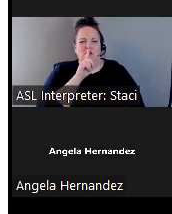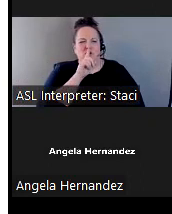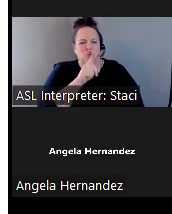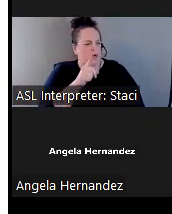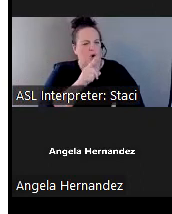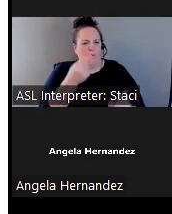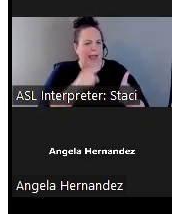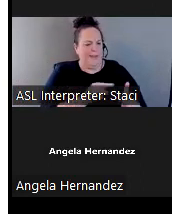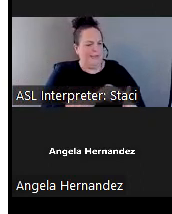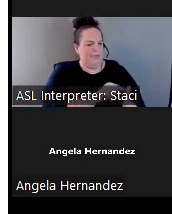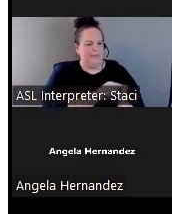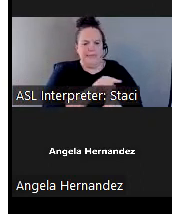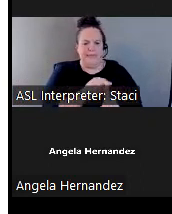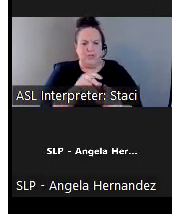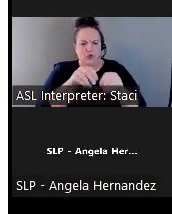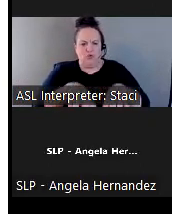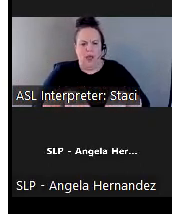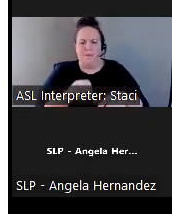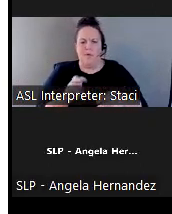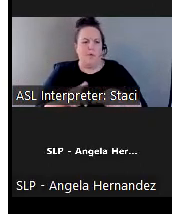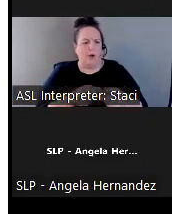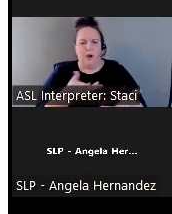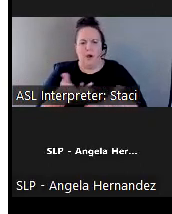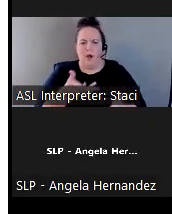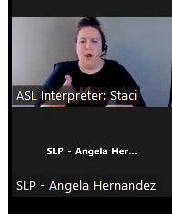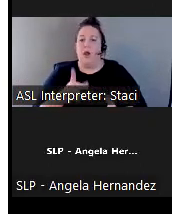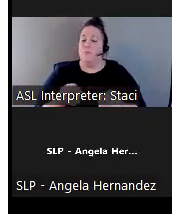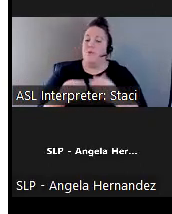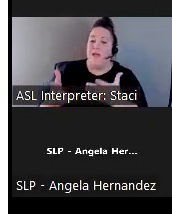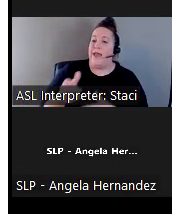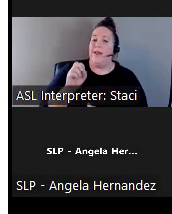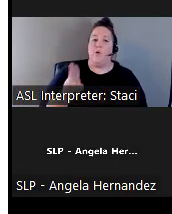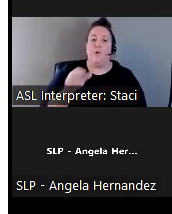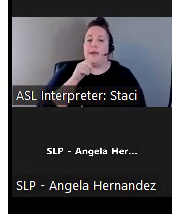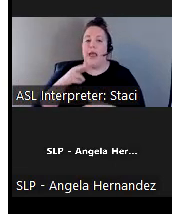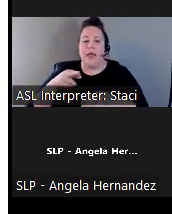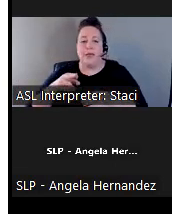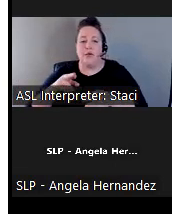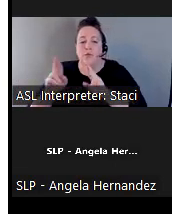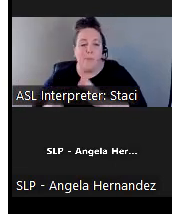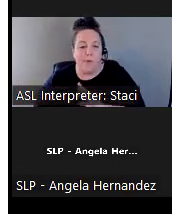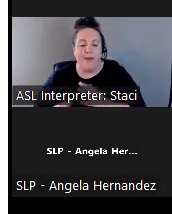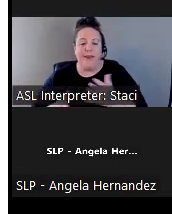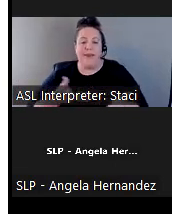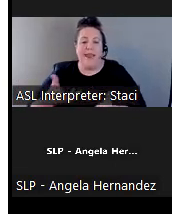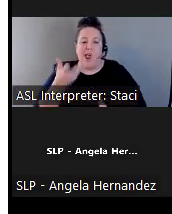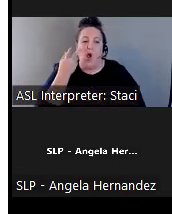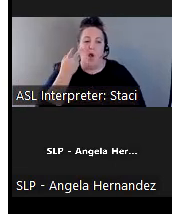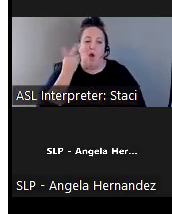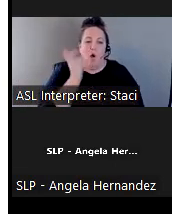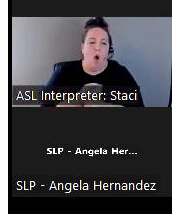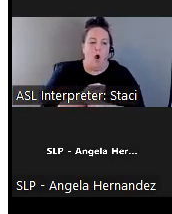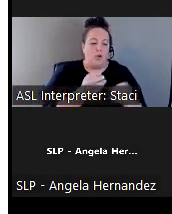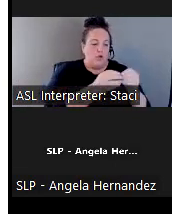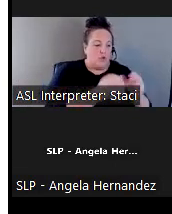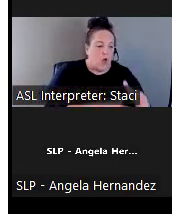if they didn't get the services or the services were provided and they just weren't reported. It's really hard to distinguish between loss to follow-up and loss